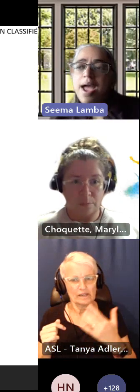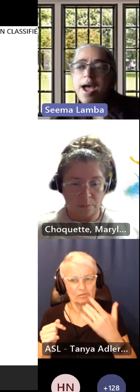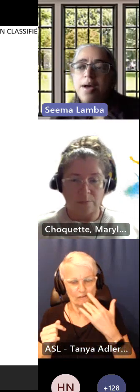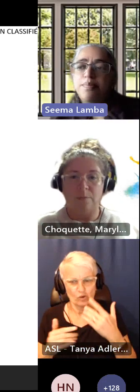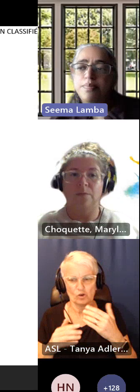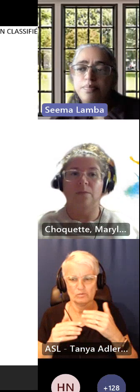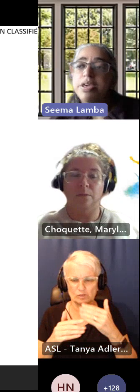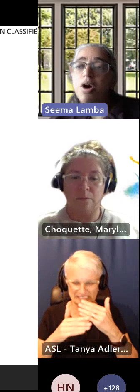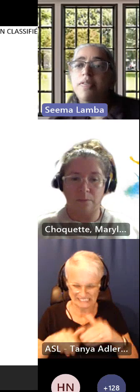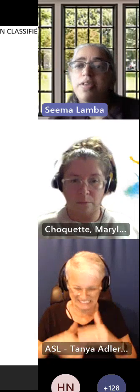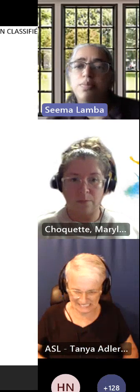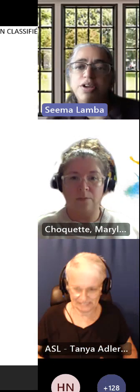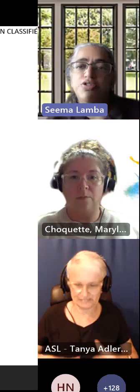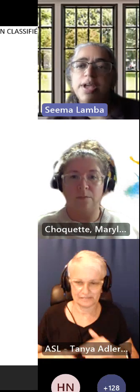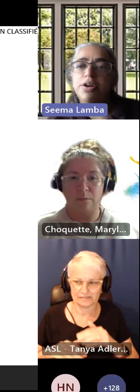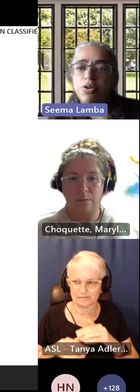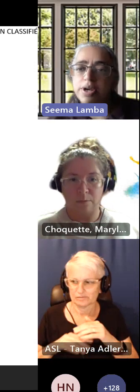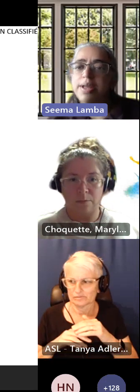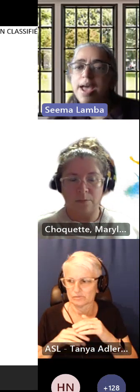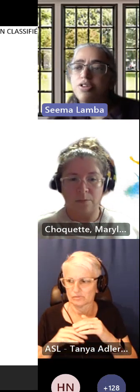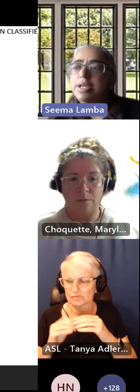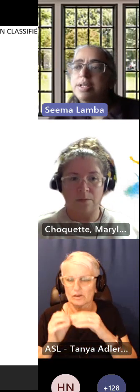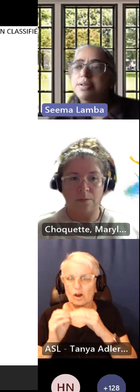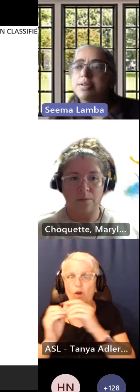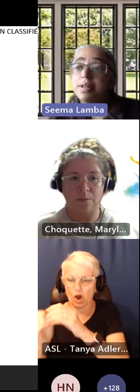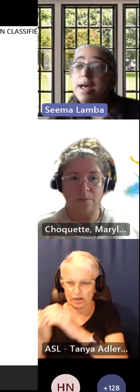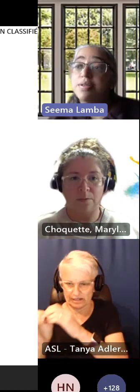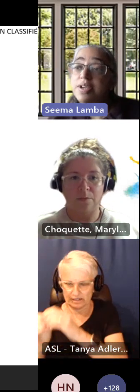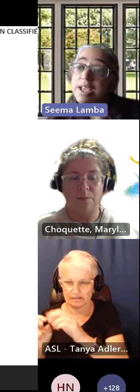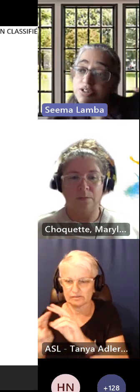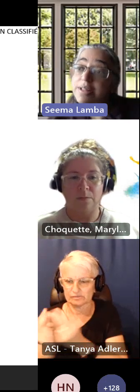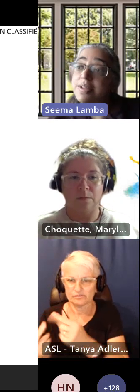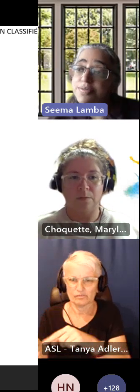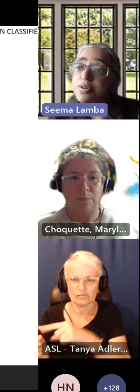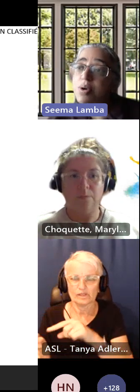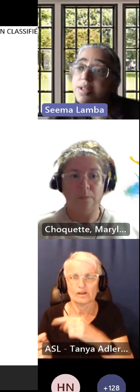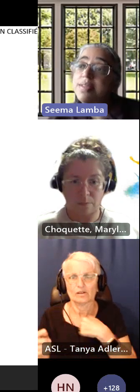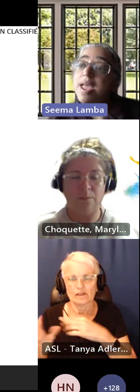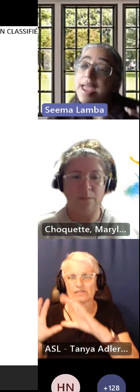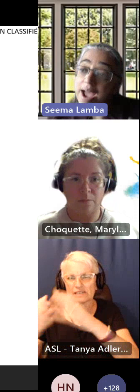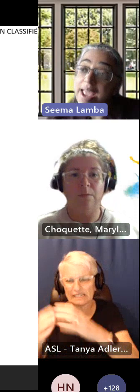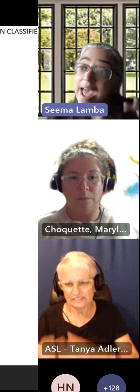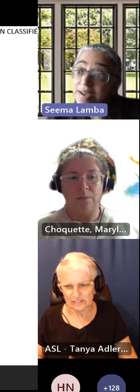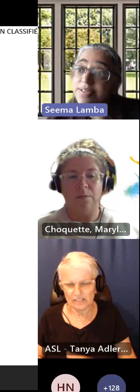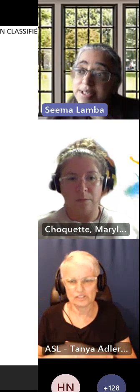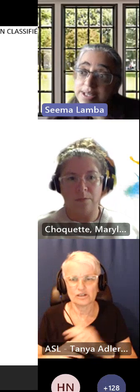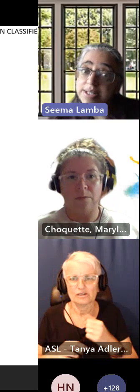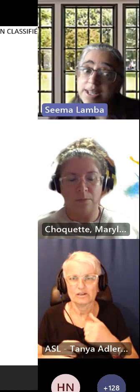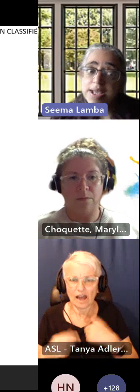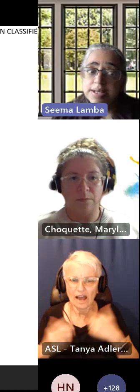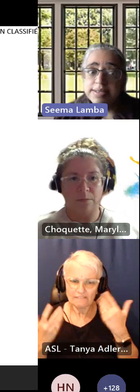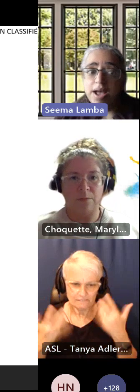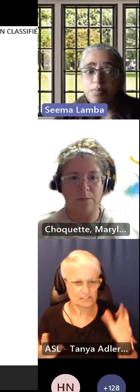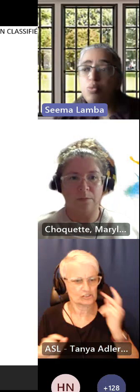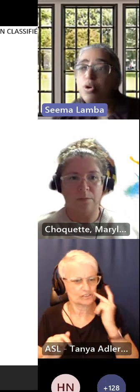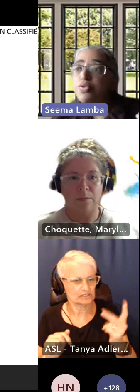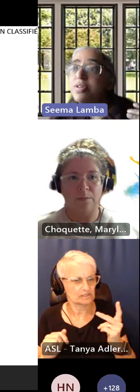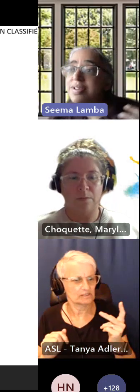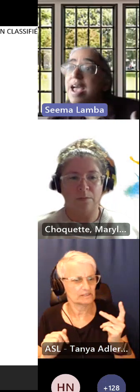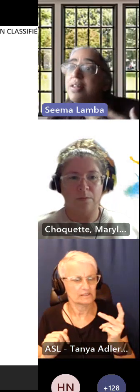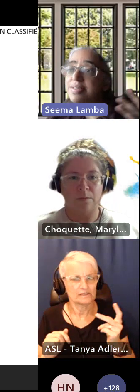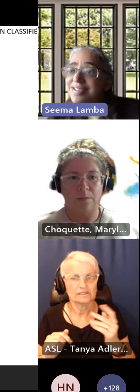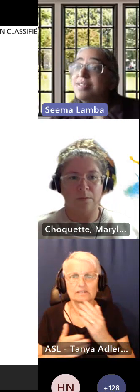down beyond the occupational category and actually into the classification, like the different ones. And I have seen